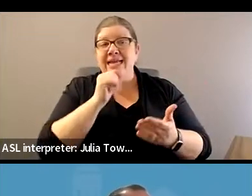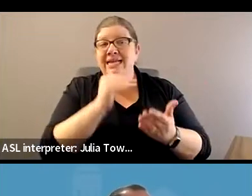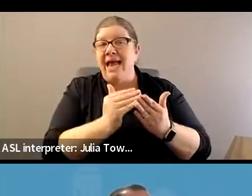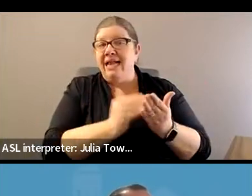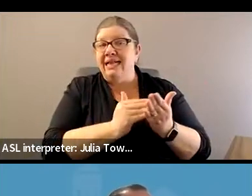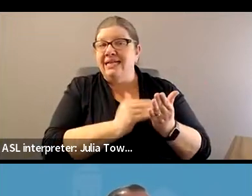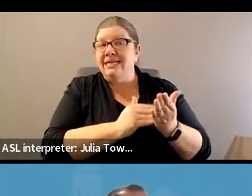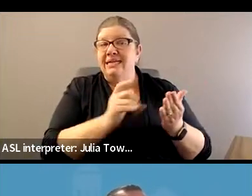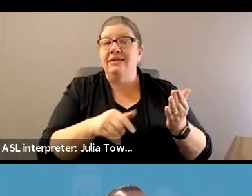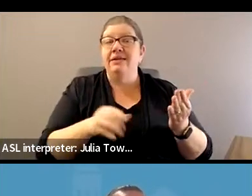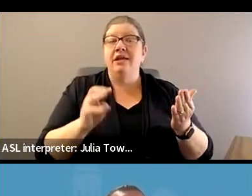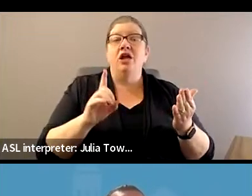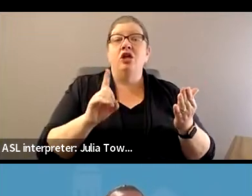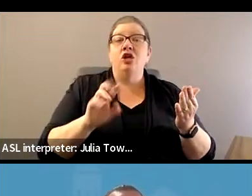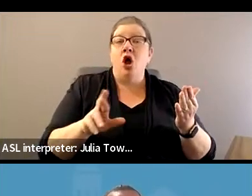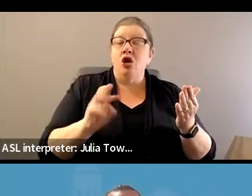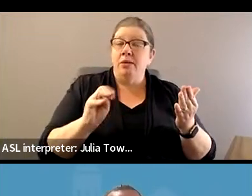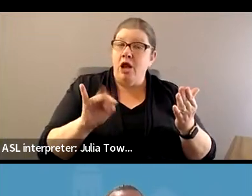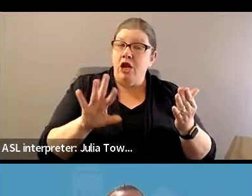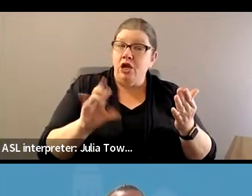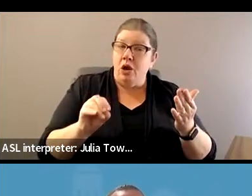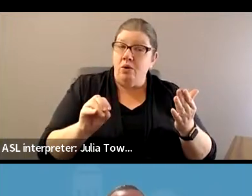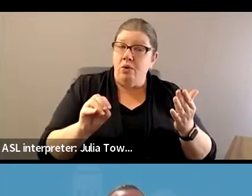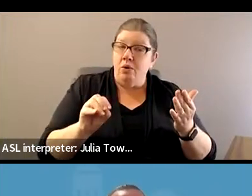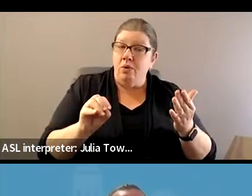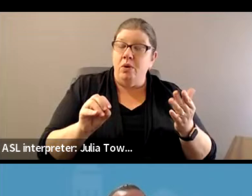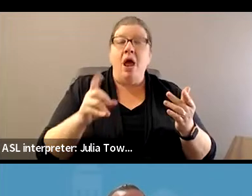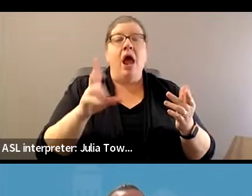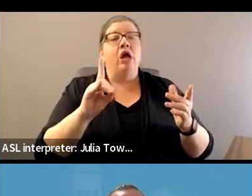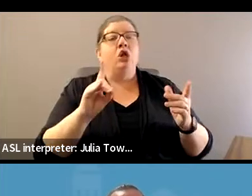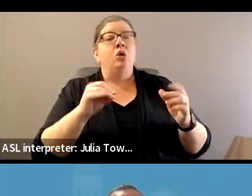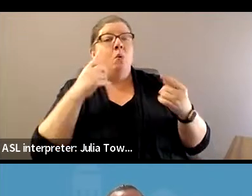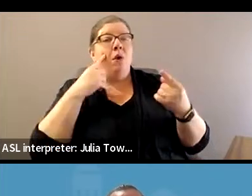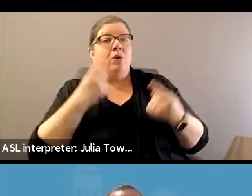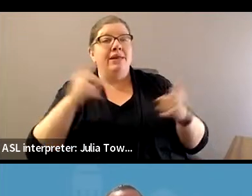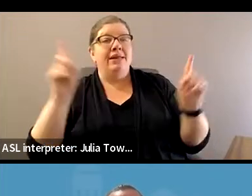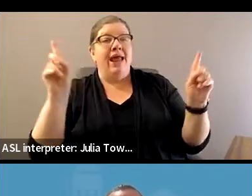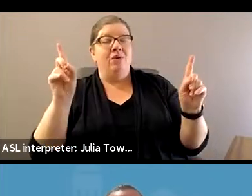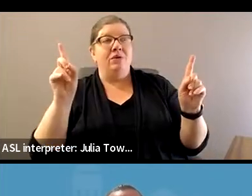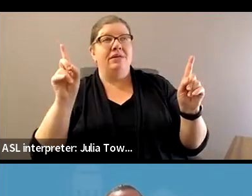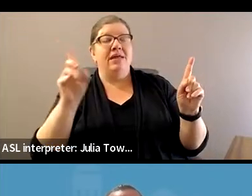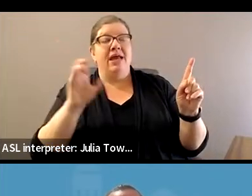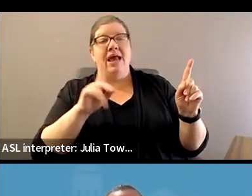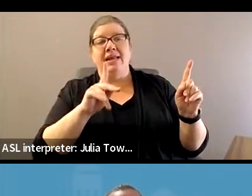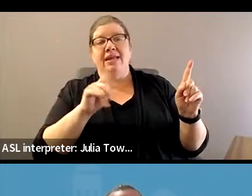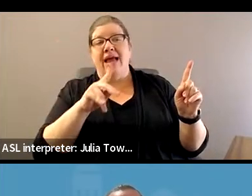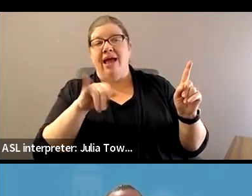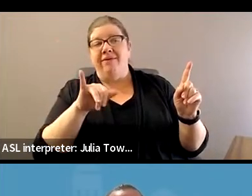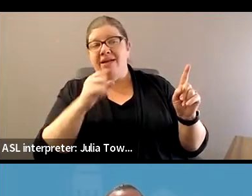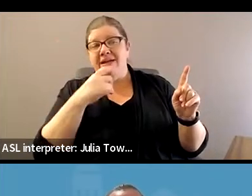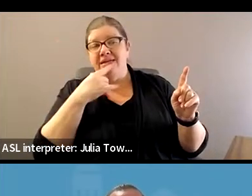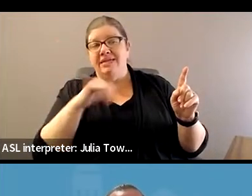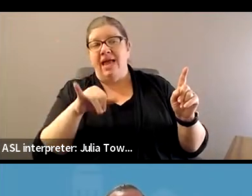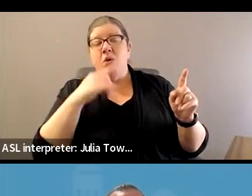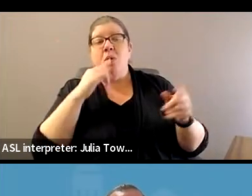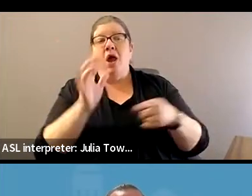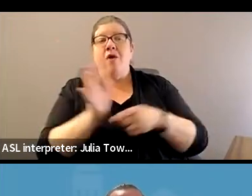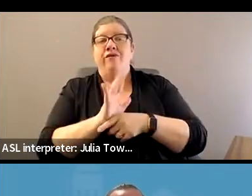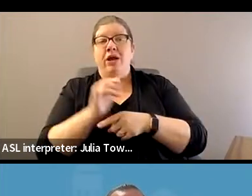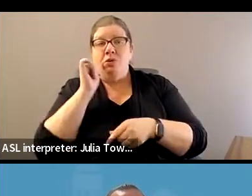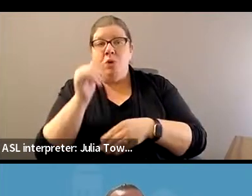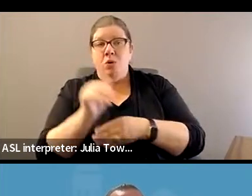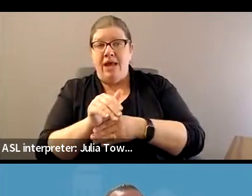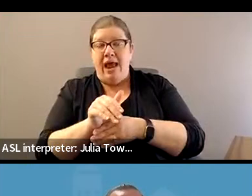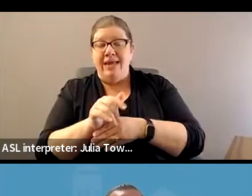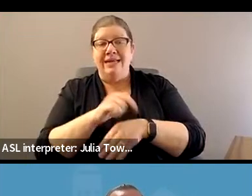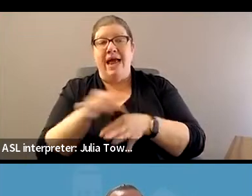here that we missed, Dr. Maldonado? I do want to announce that, as Kavya said earlier, we do have our film tomorrow. We moved